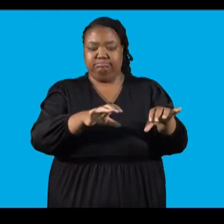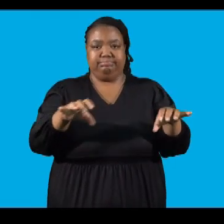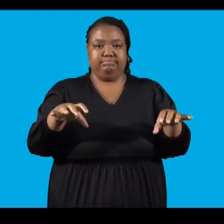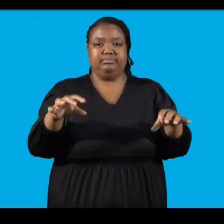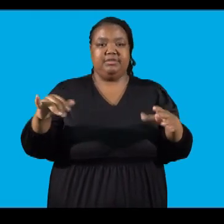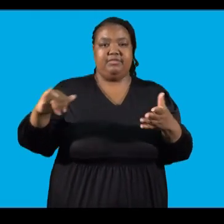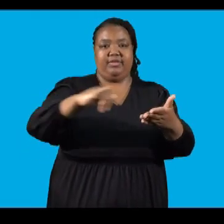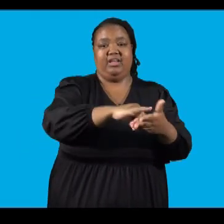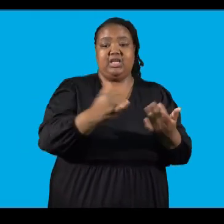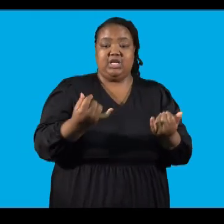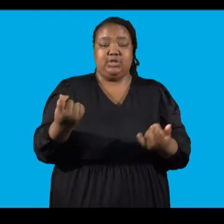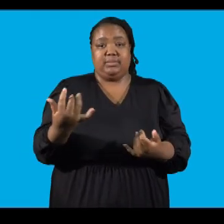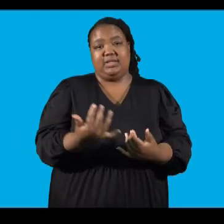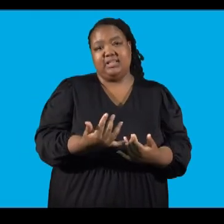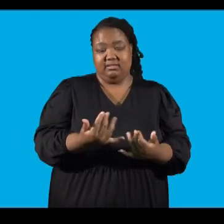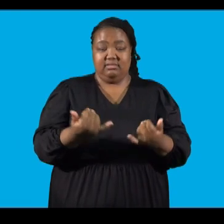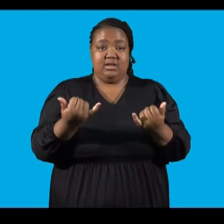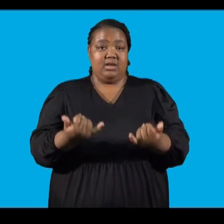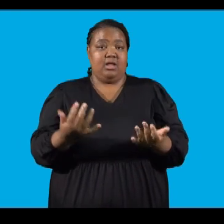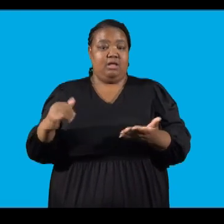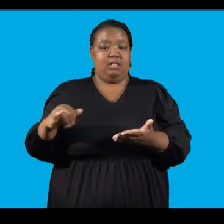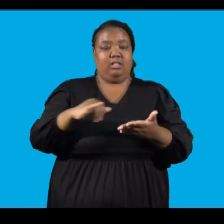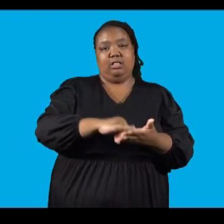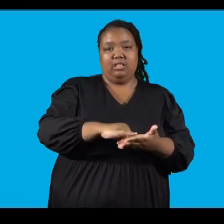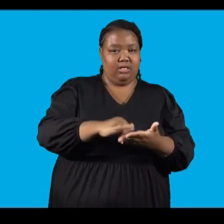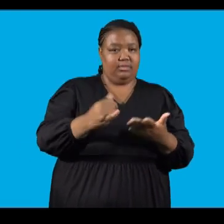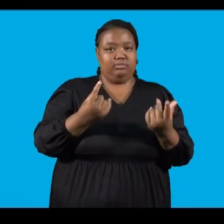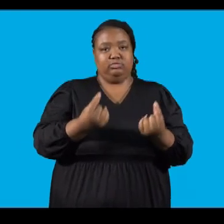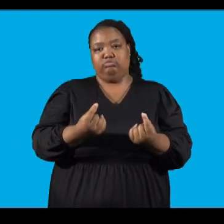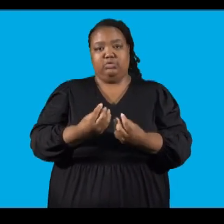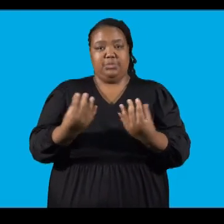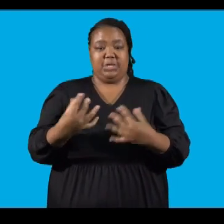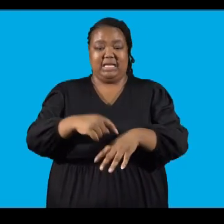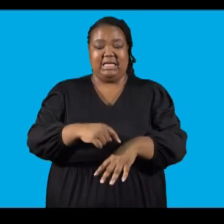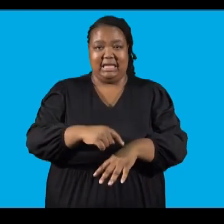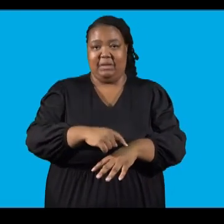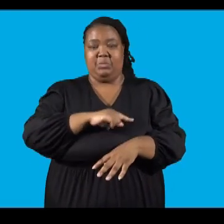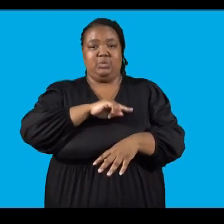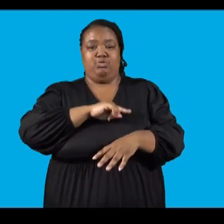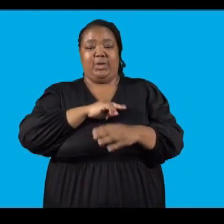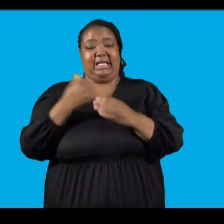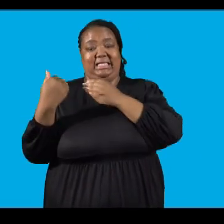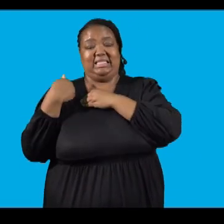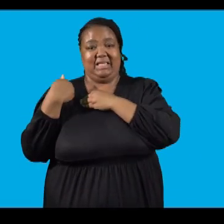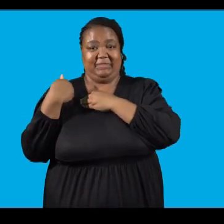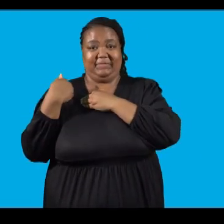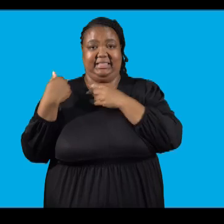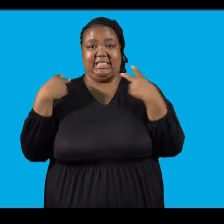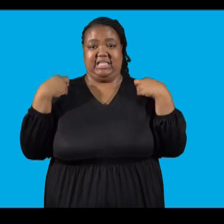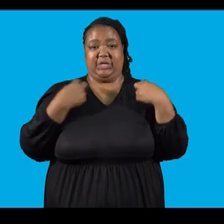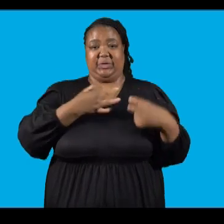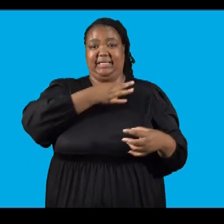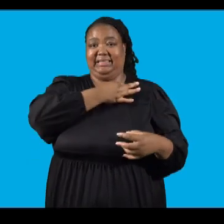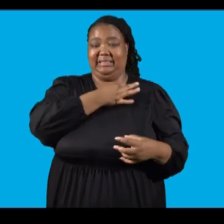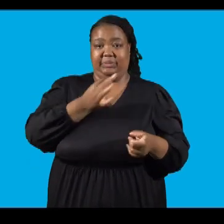expensive. ComAir has been forced to ground flights several times due to safety and security